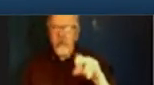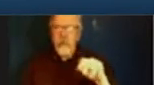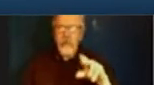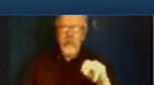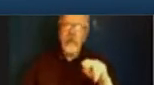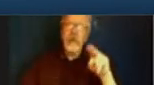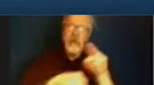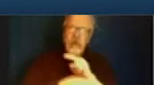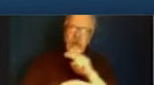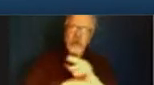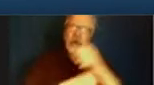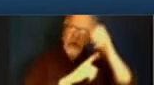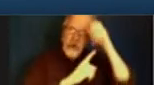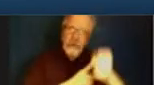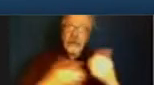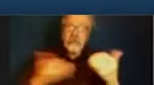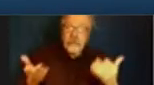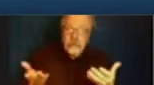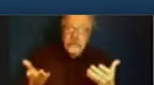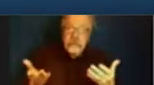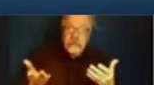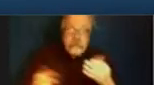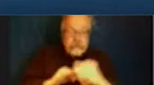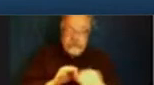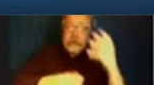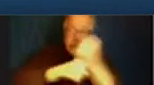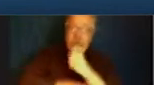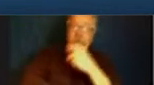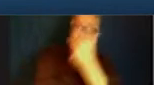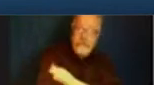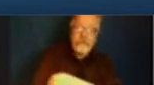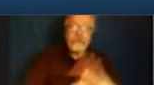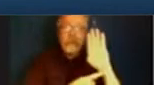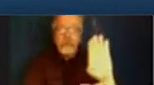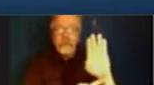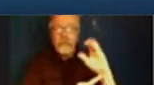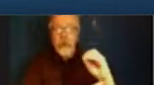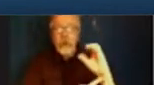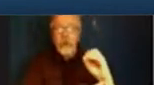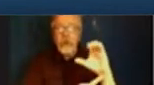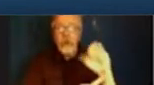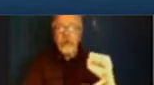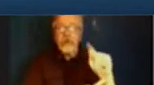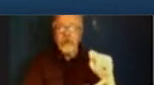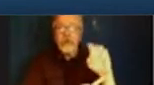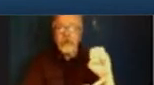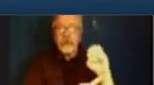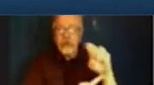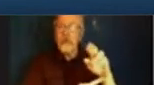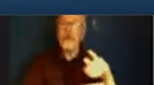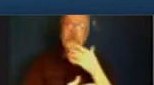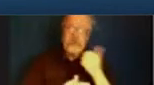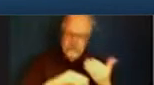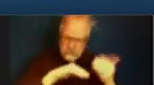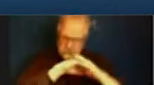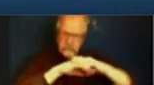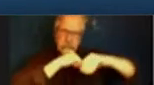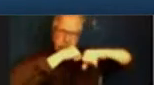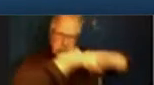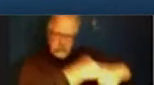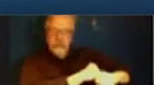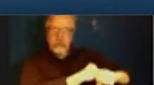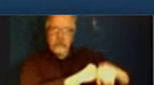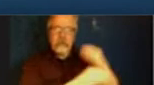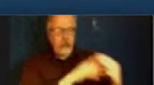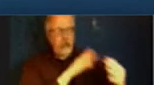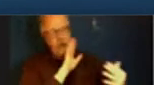Because whatever you do, getting the booster is going to put you in a lot better position. All right, we're going to try Joe one more time. If we can't hear him, I have his questions